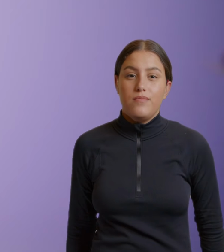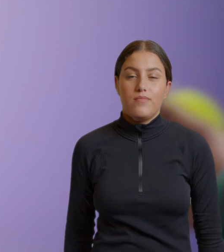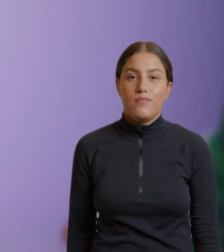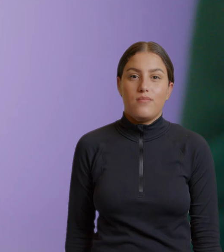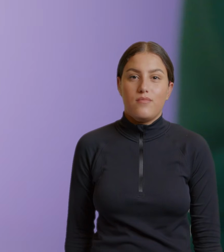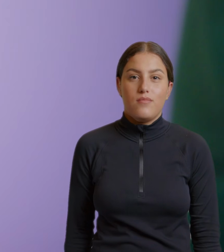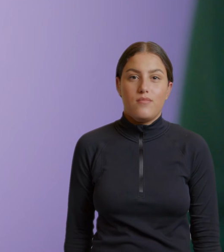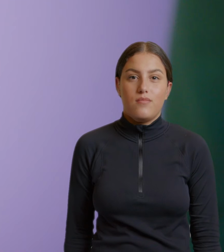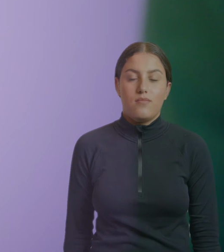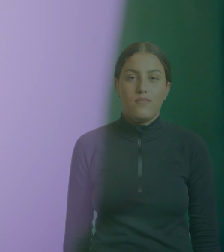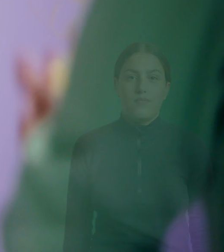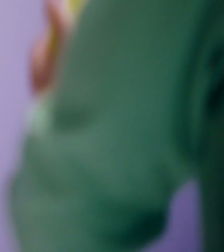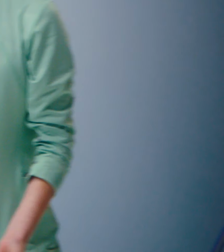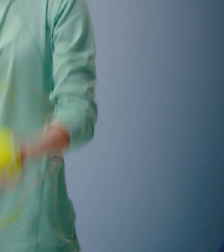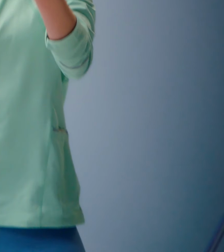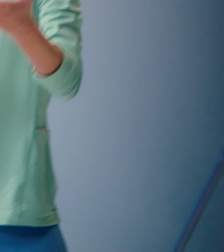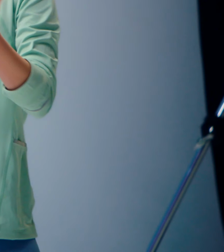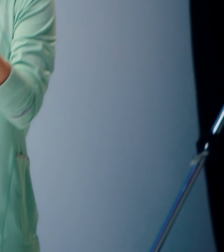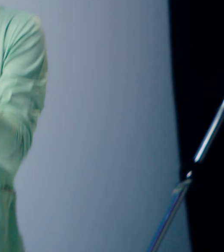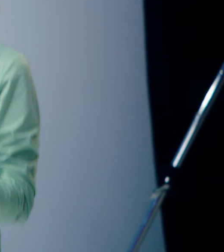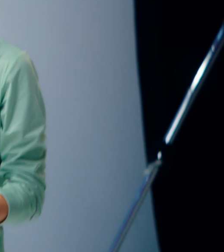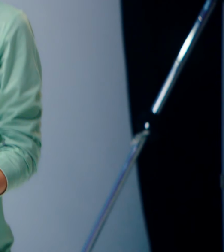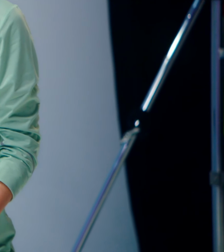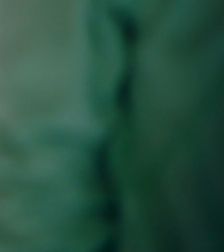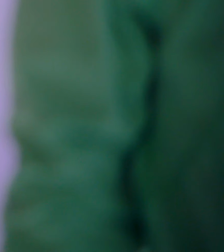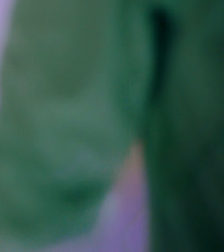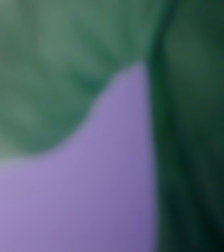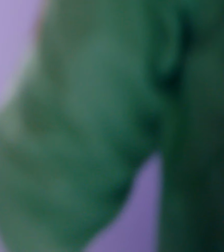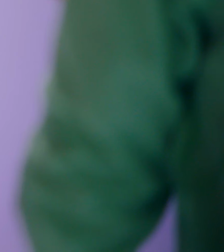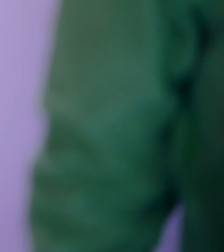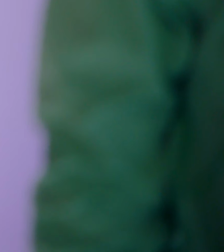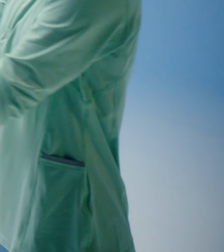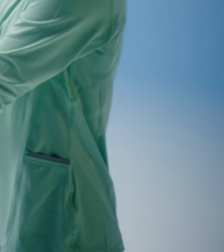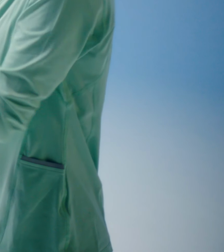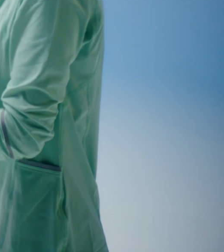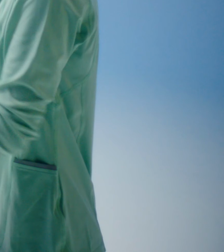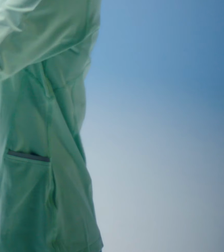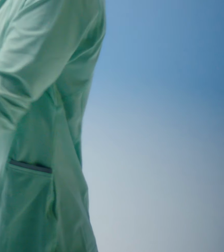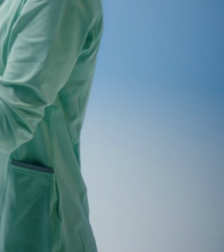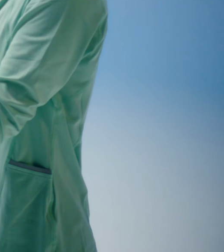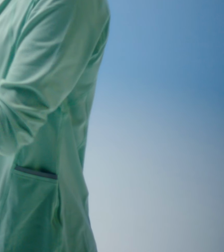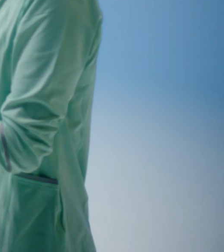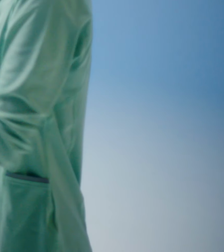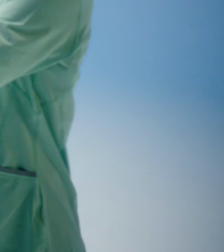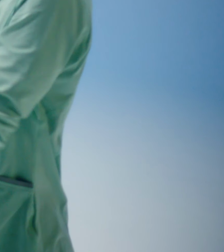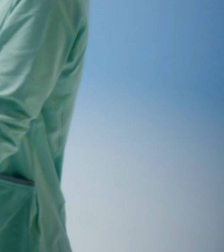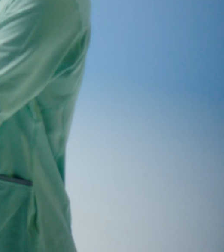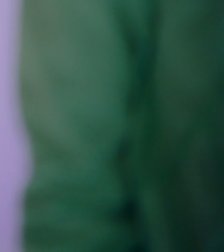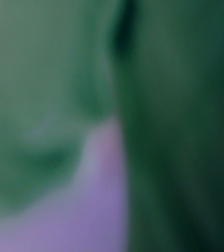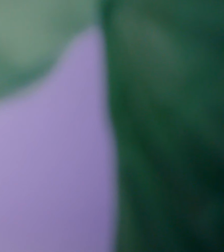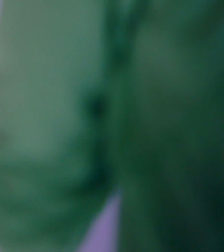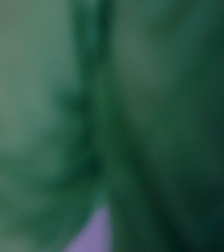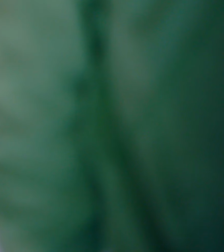However you feel most comfortable. Yeah, I think it's really good. We've got the practice down. And not overthinking it too much.